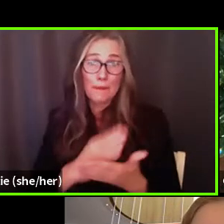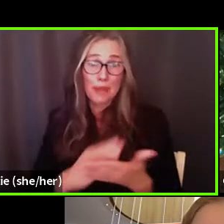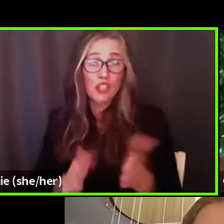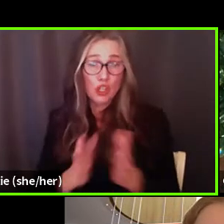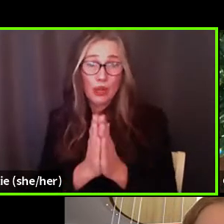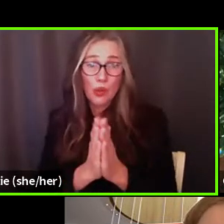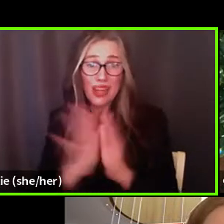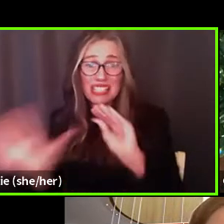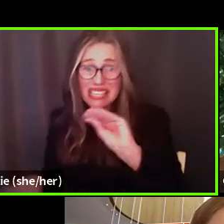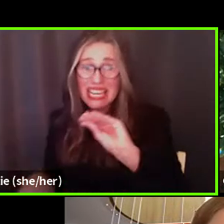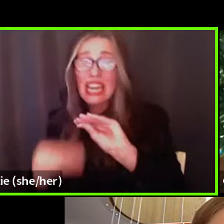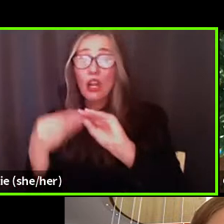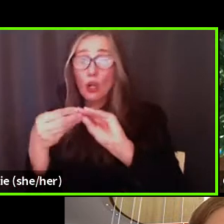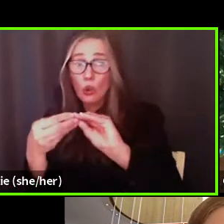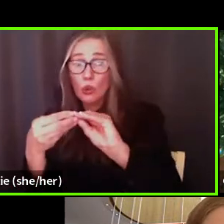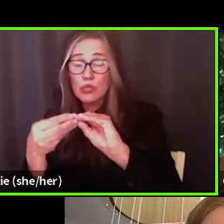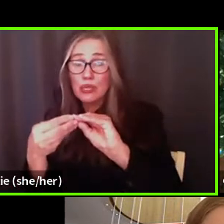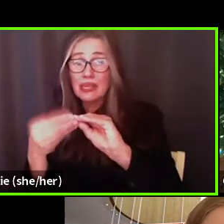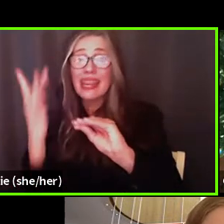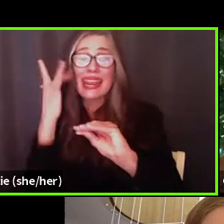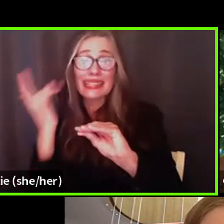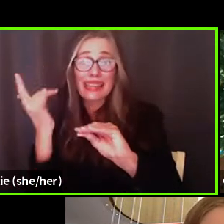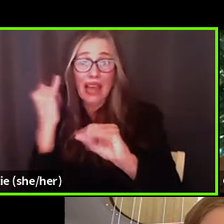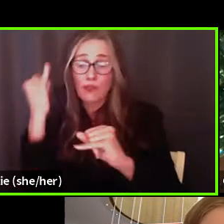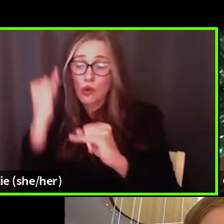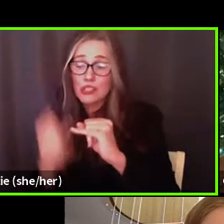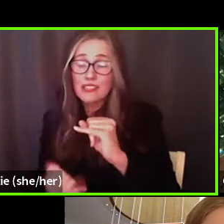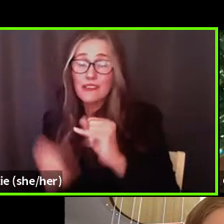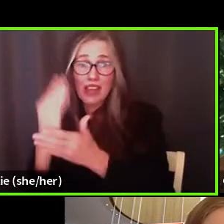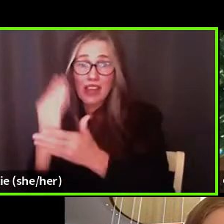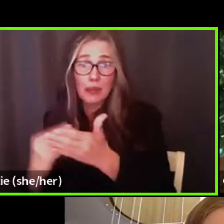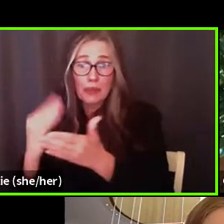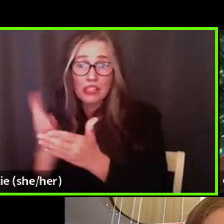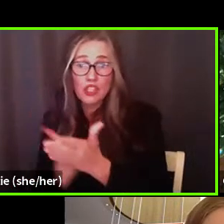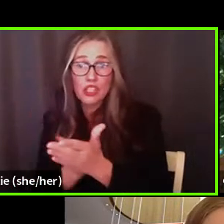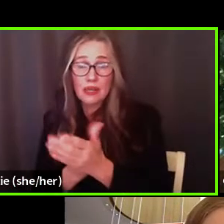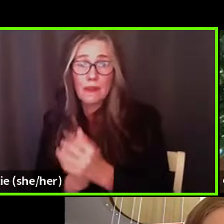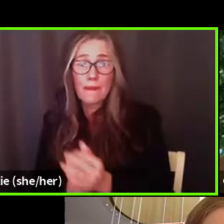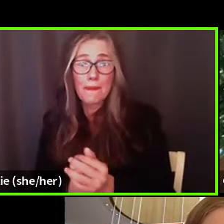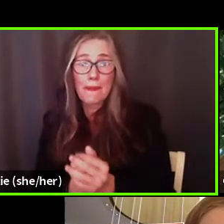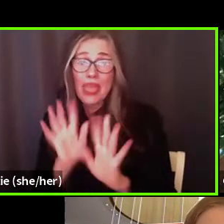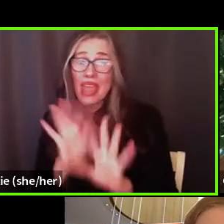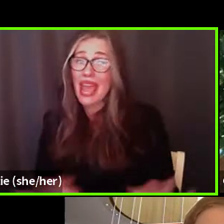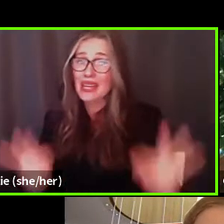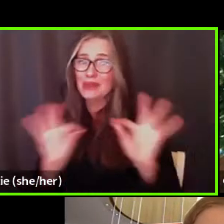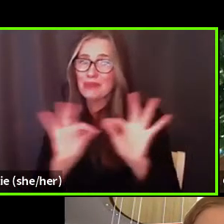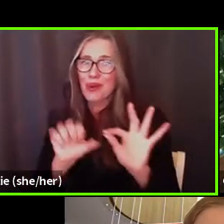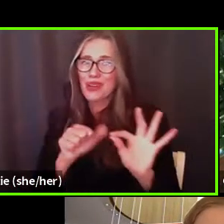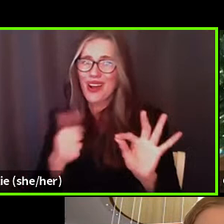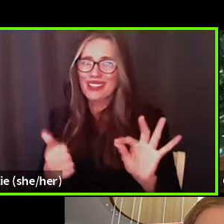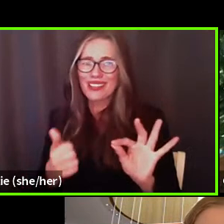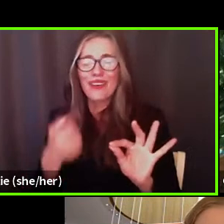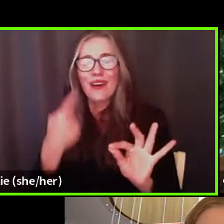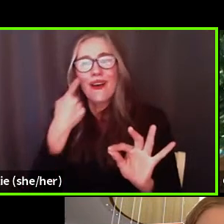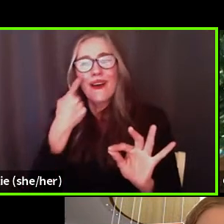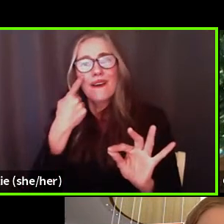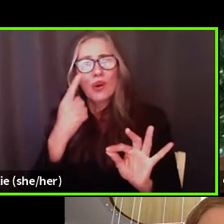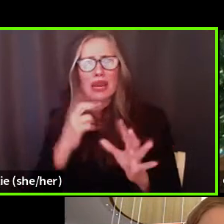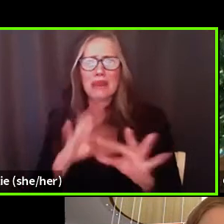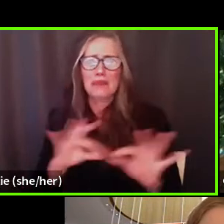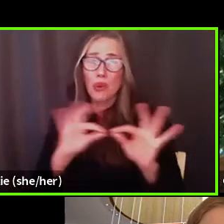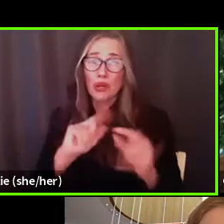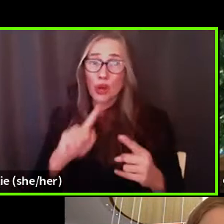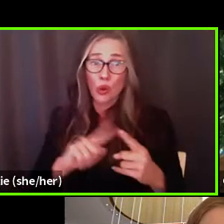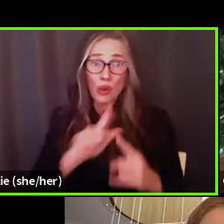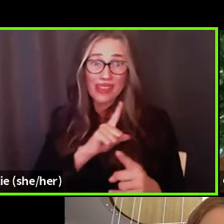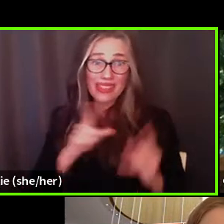final budget and also a really key piece that i'd also want to uplift is the importance of thanking the legislators